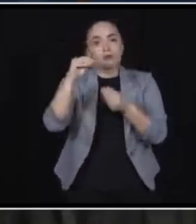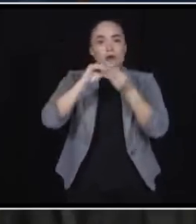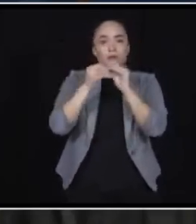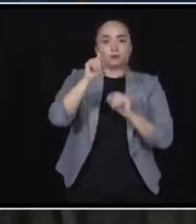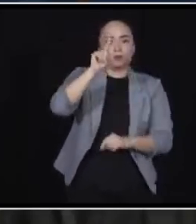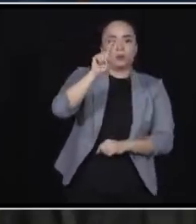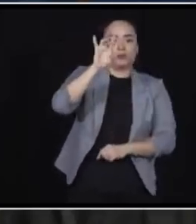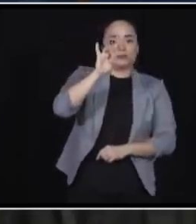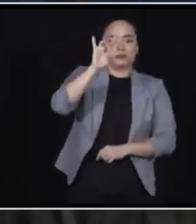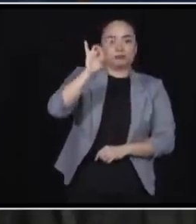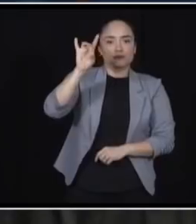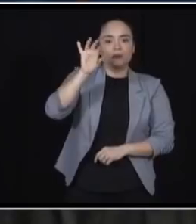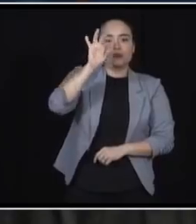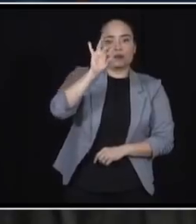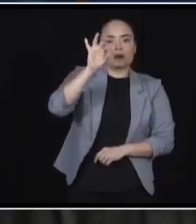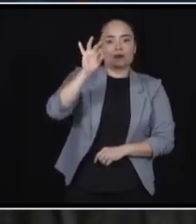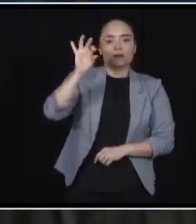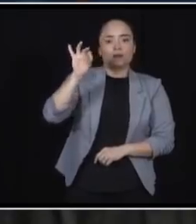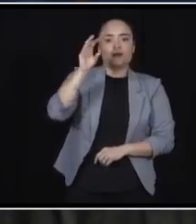1-888-999-6488. That's